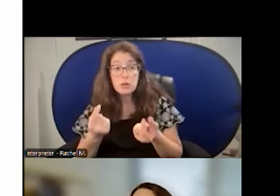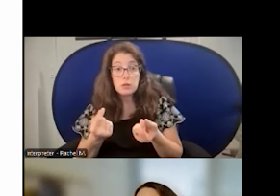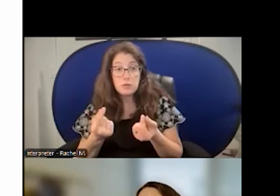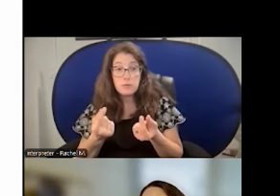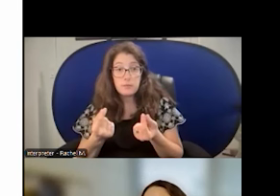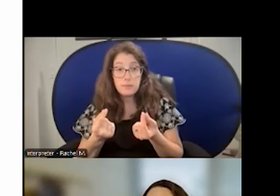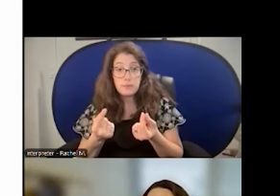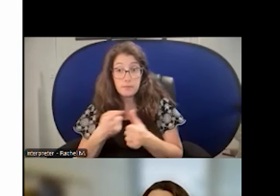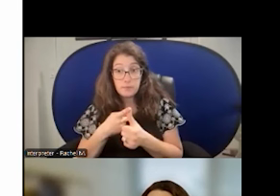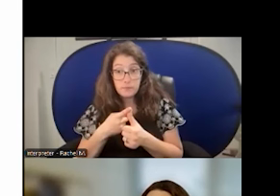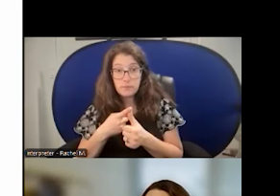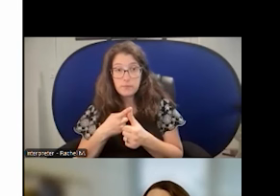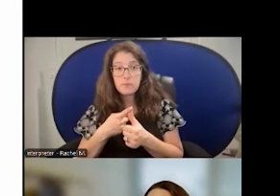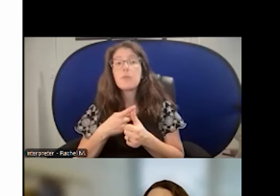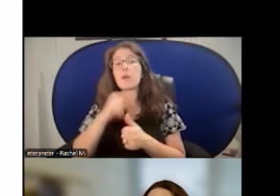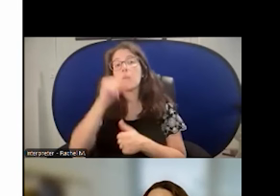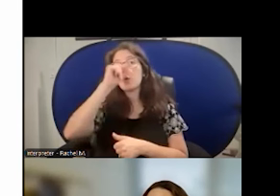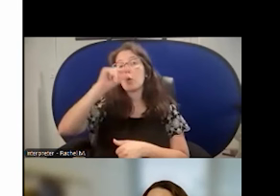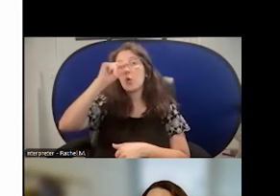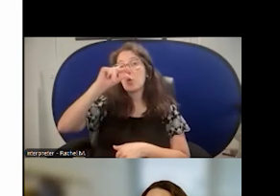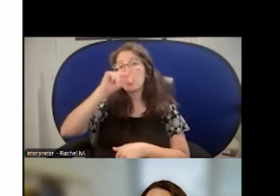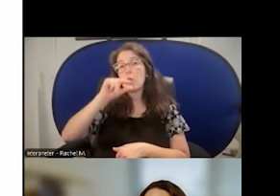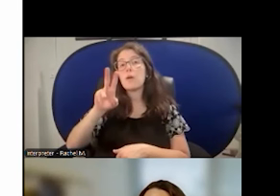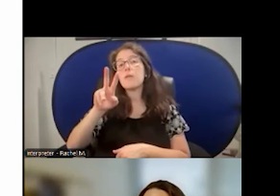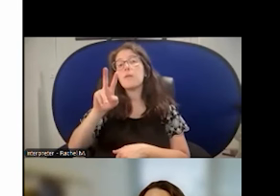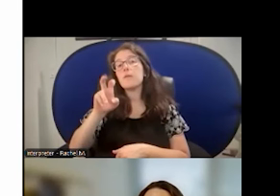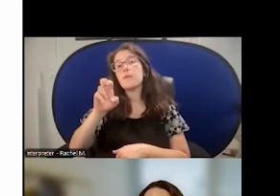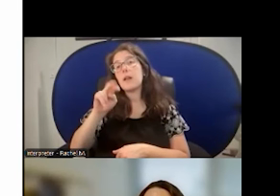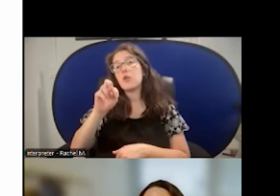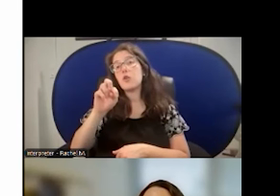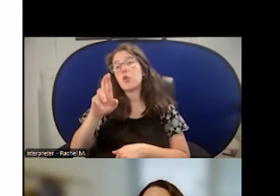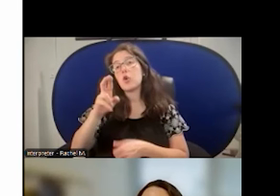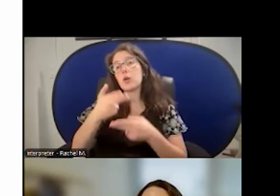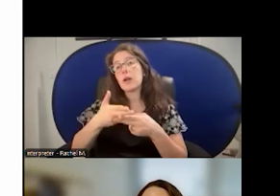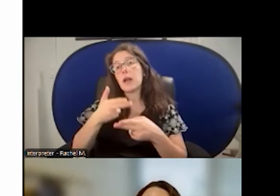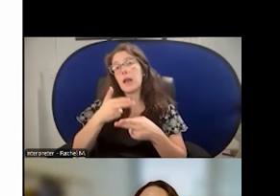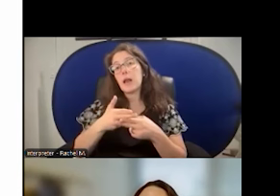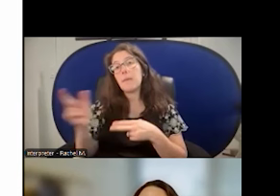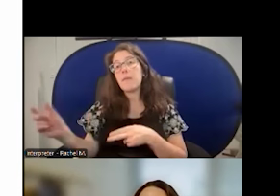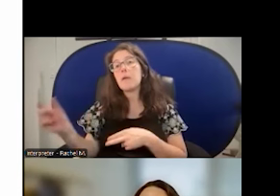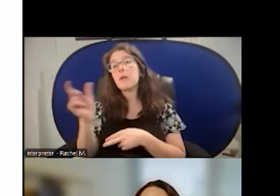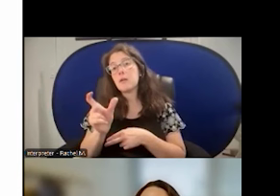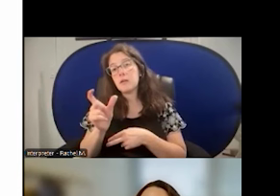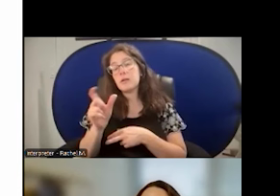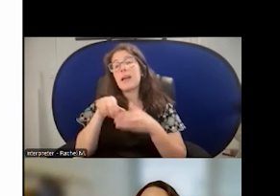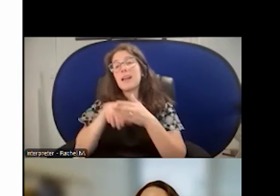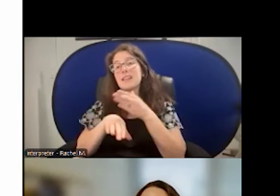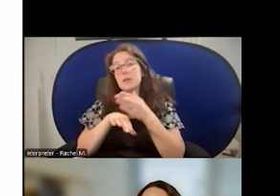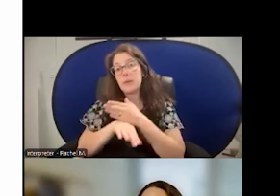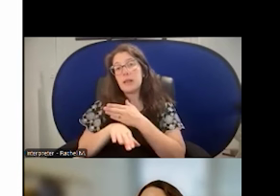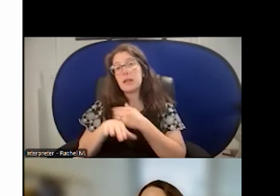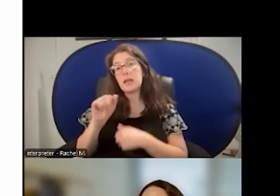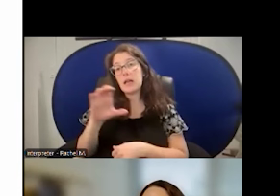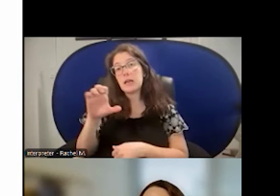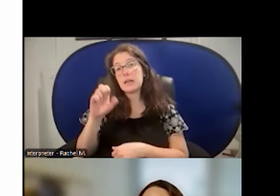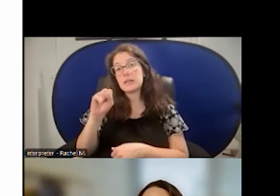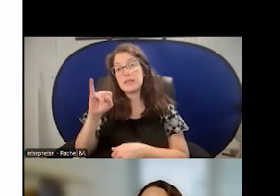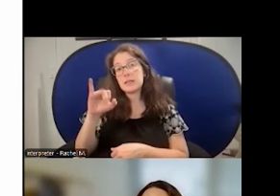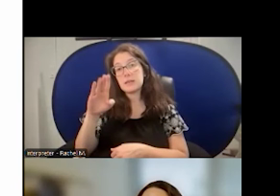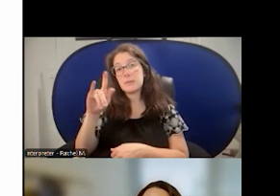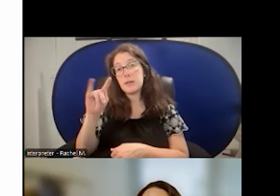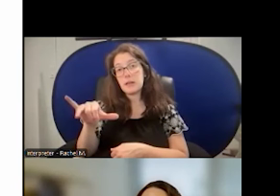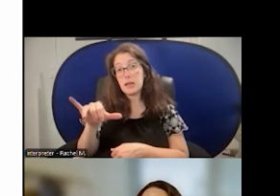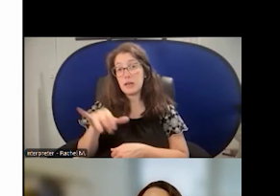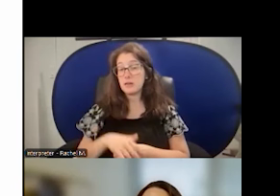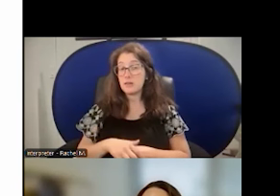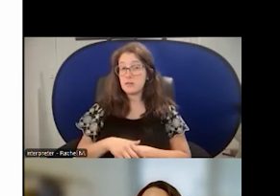you can do is to Google the vendor name and add the word accessibility. And 9 times